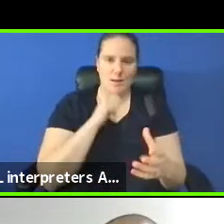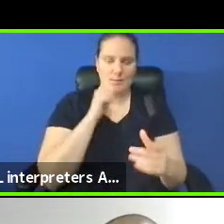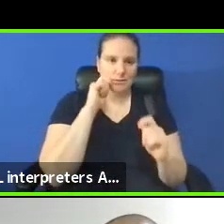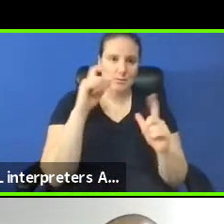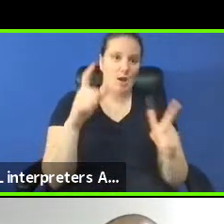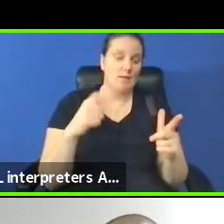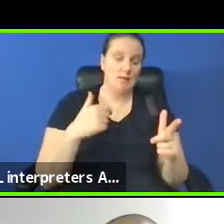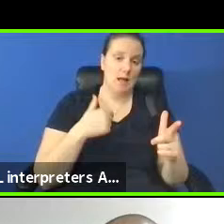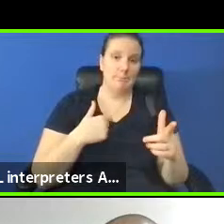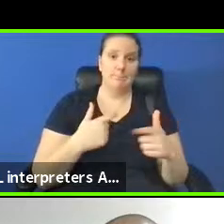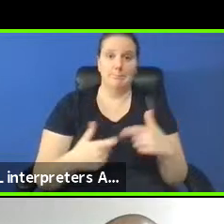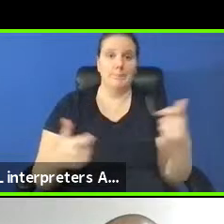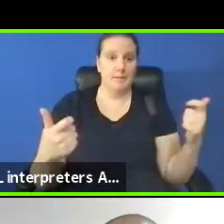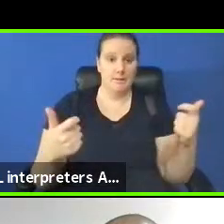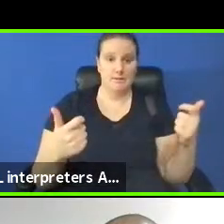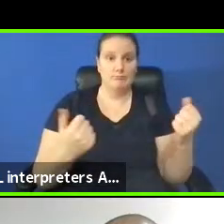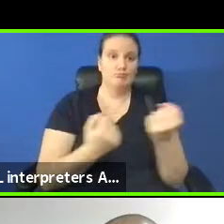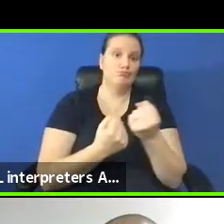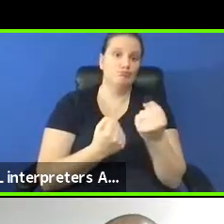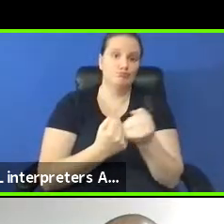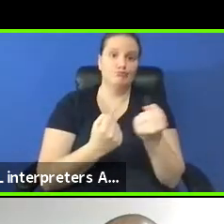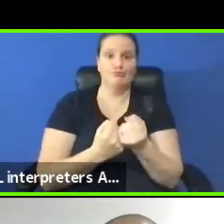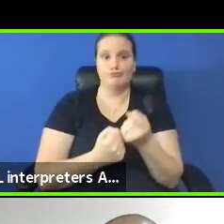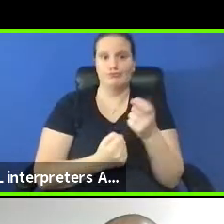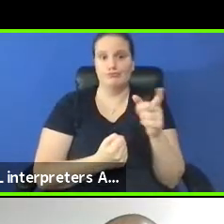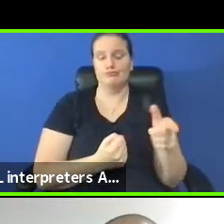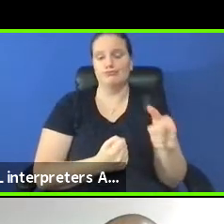that I'm a big fan of